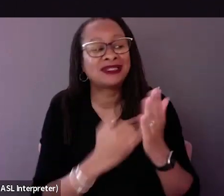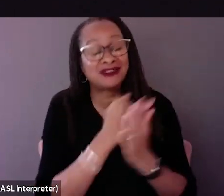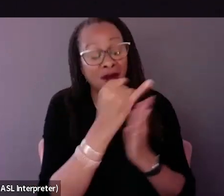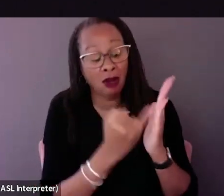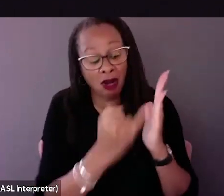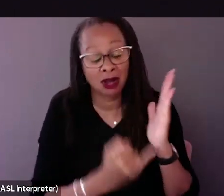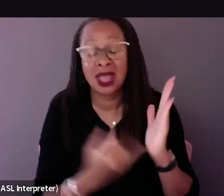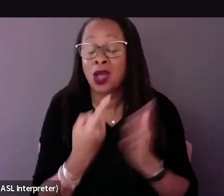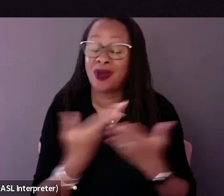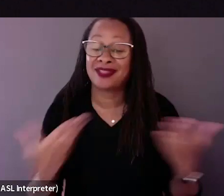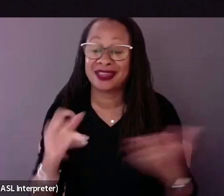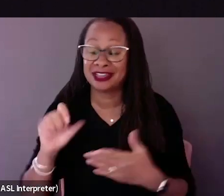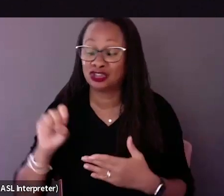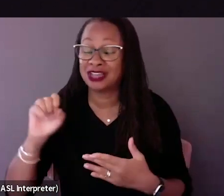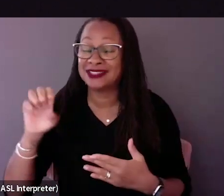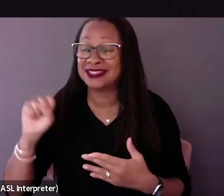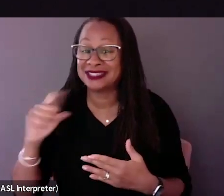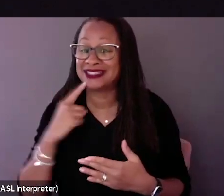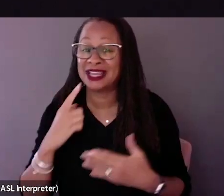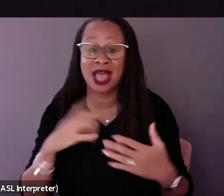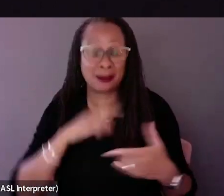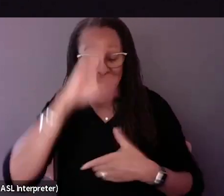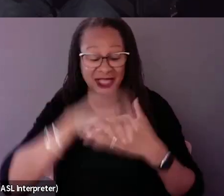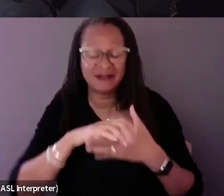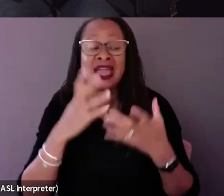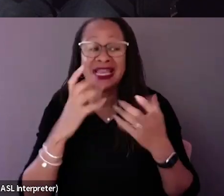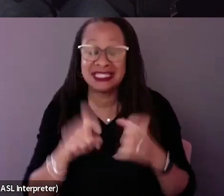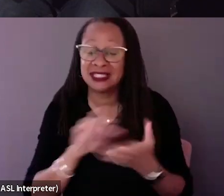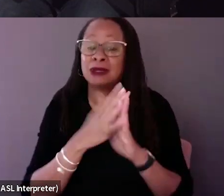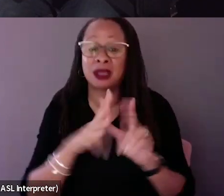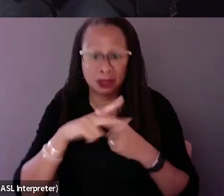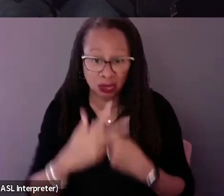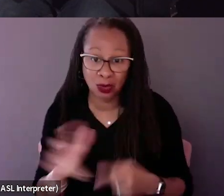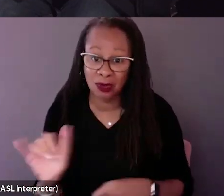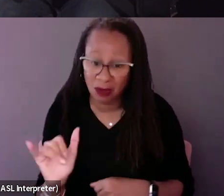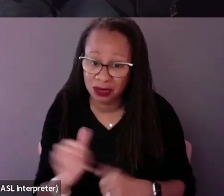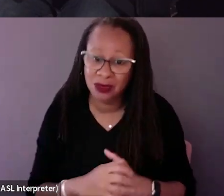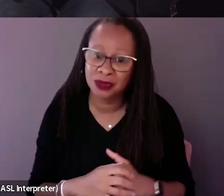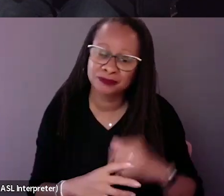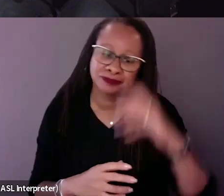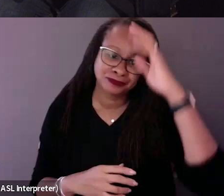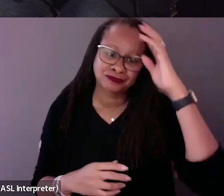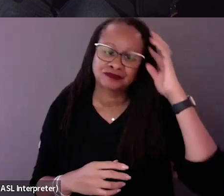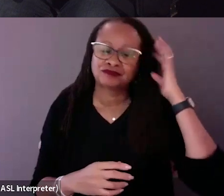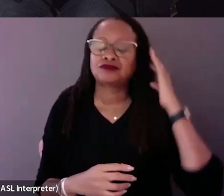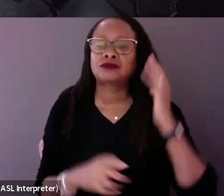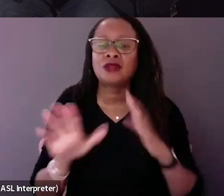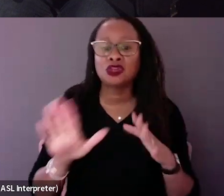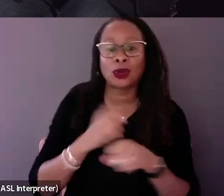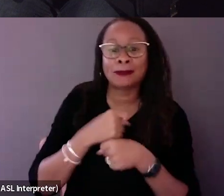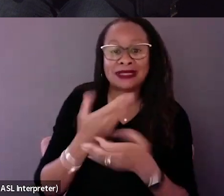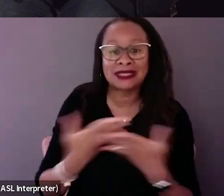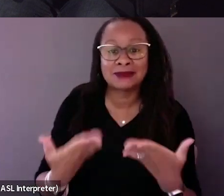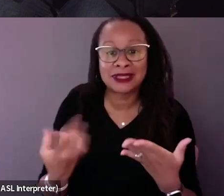thing that Jesse said that I believe in really strongly is also we wanted to make it a tool. And sometimes that is, you're making something that you